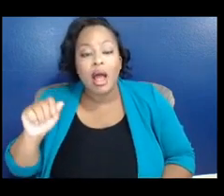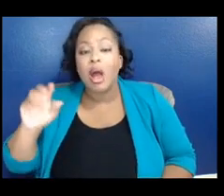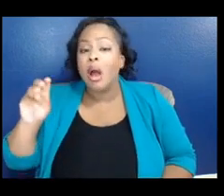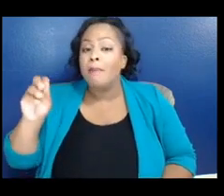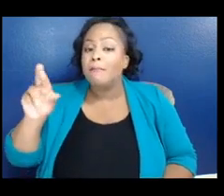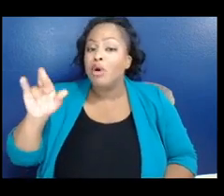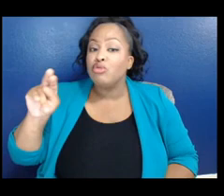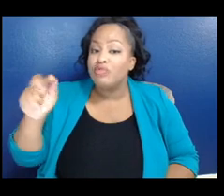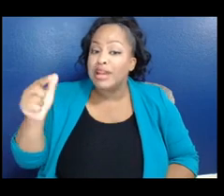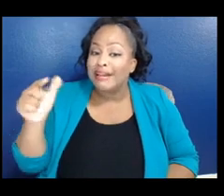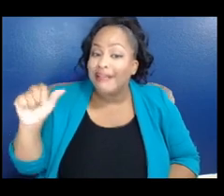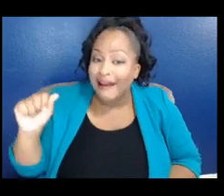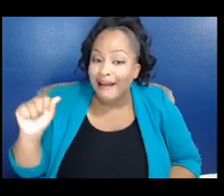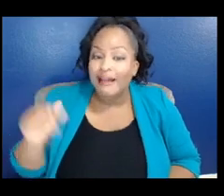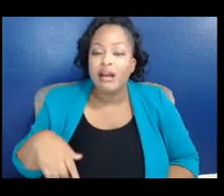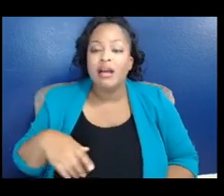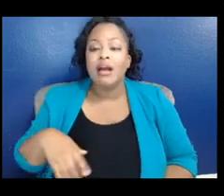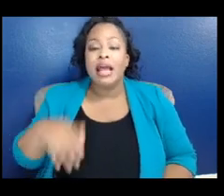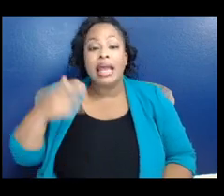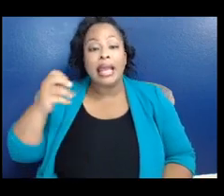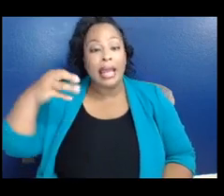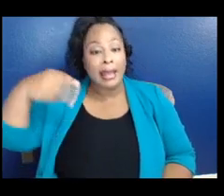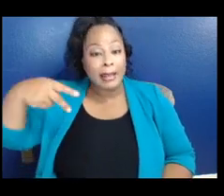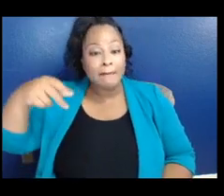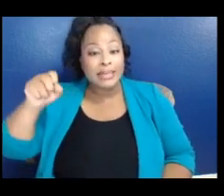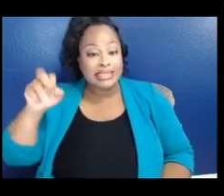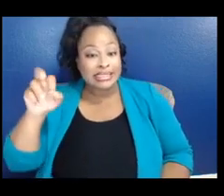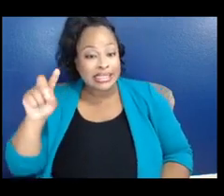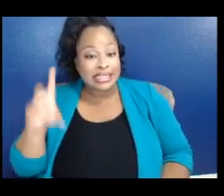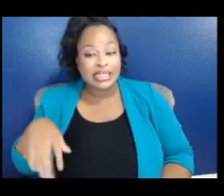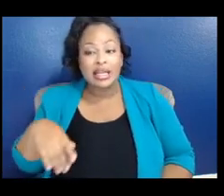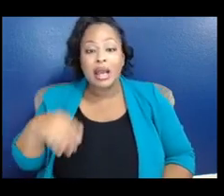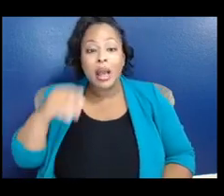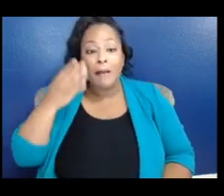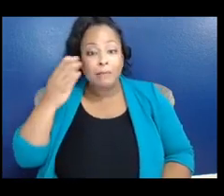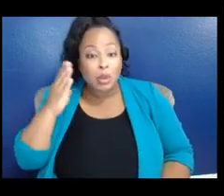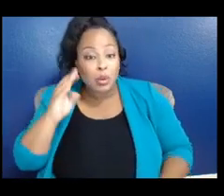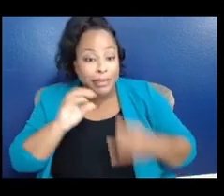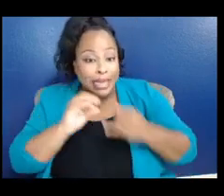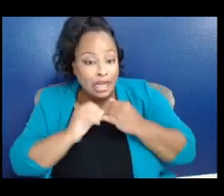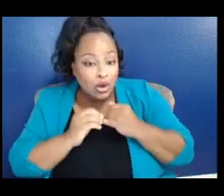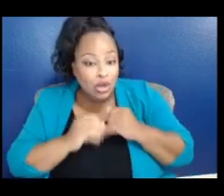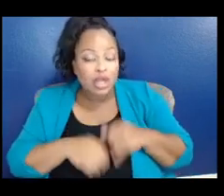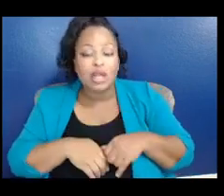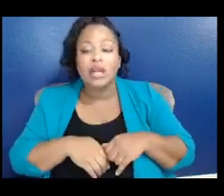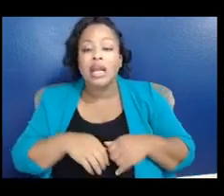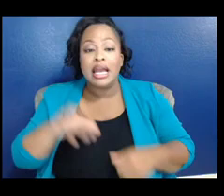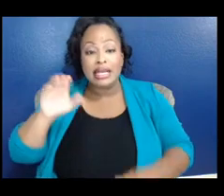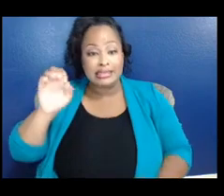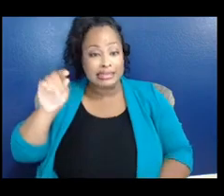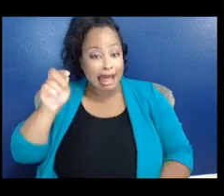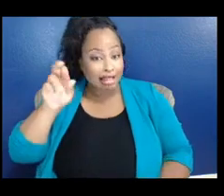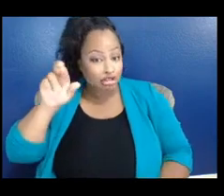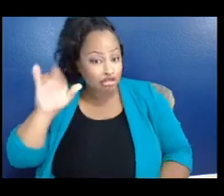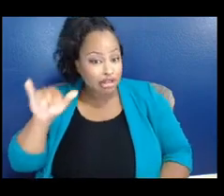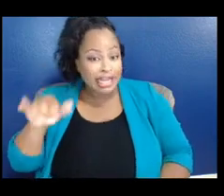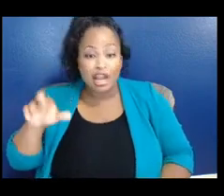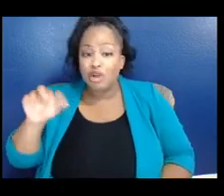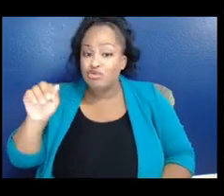of supplements, go for hemp seeds. I would say go for the blueberries, go for the celery, go for the